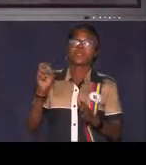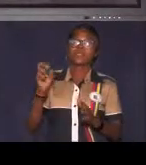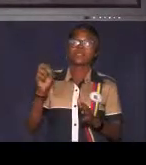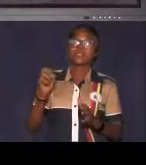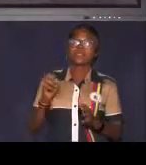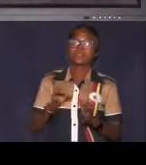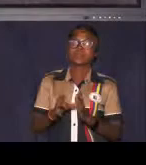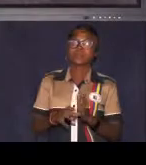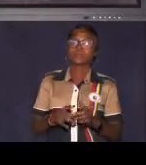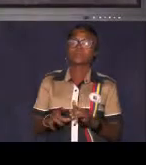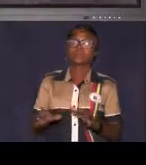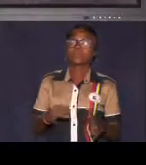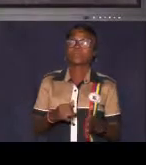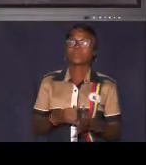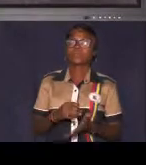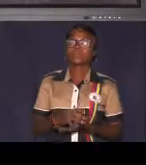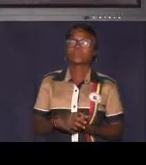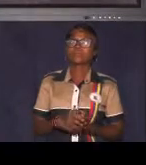seconds to do this.